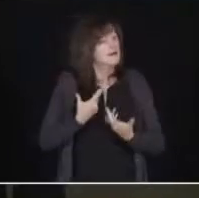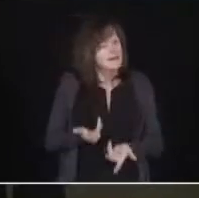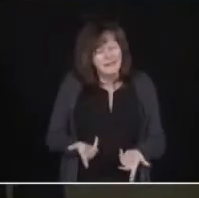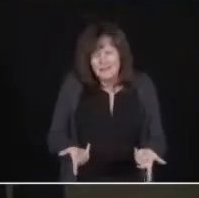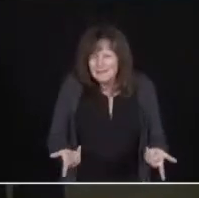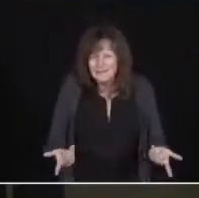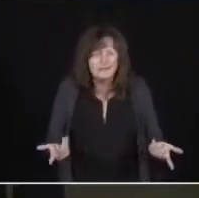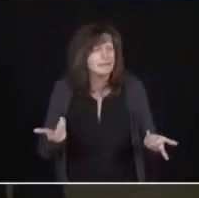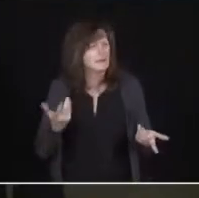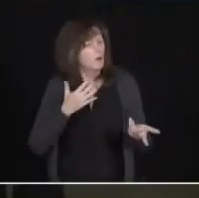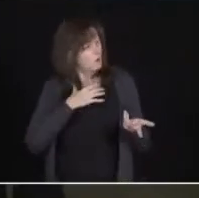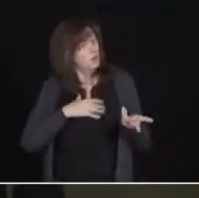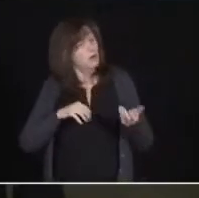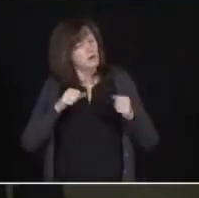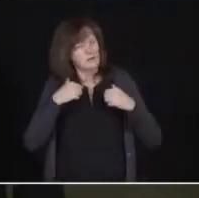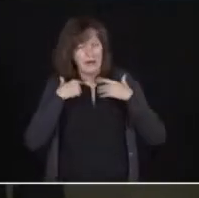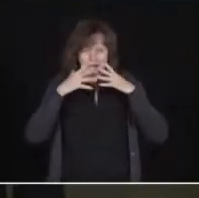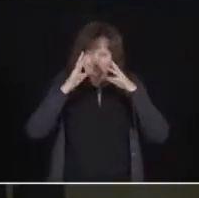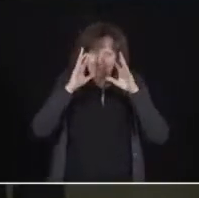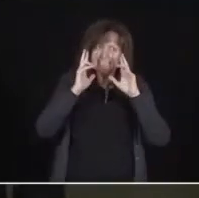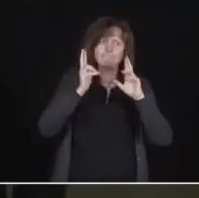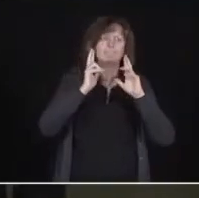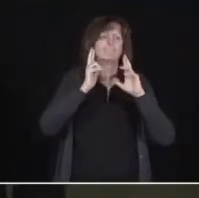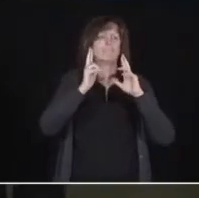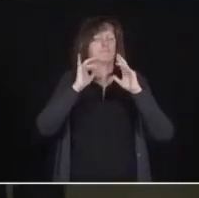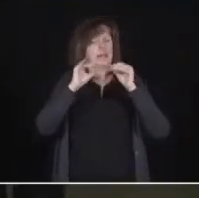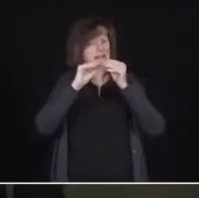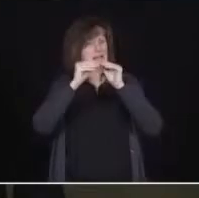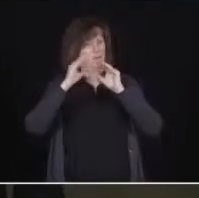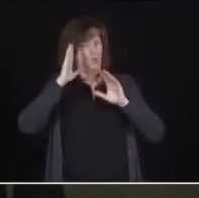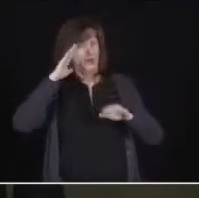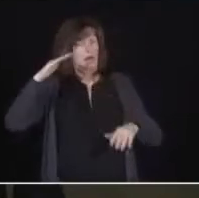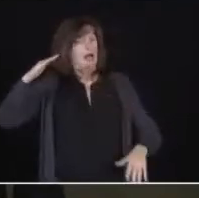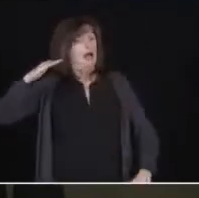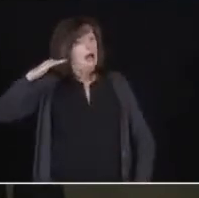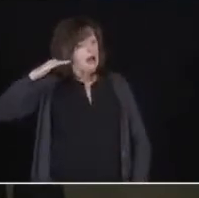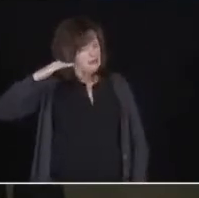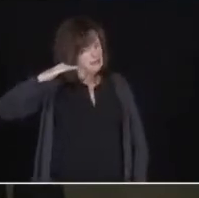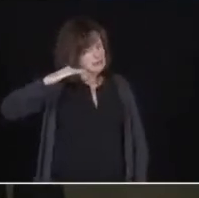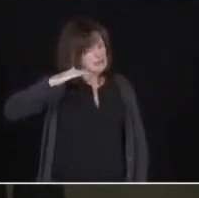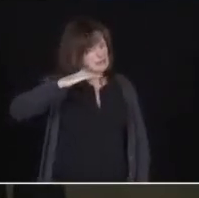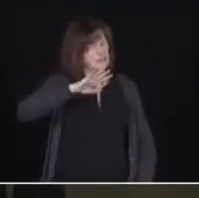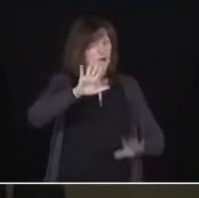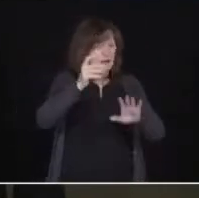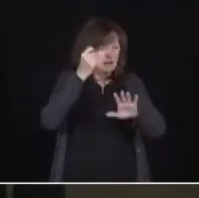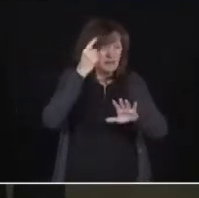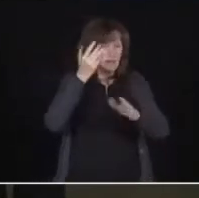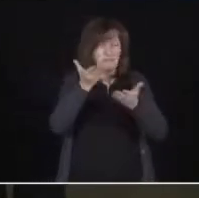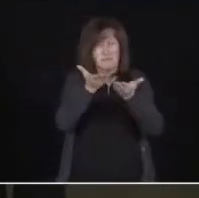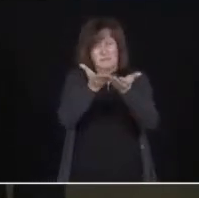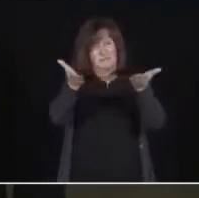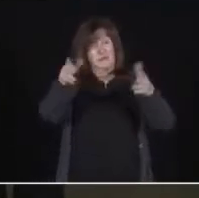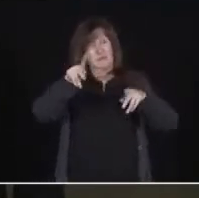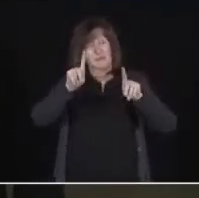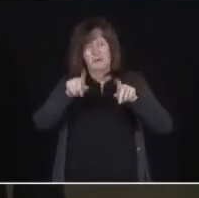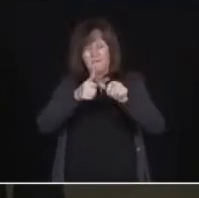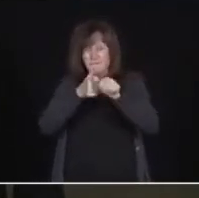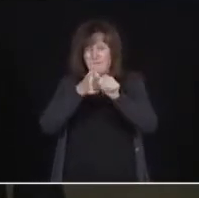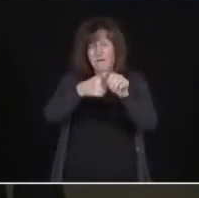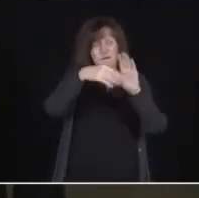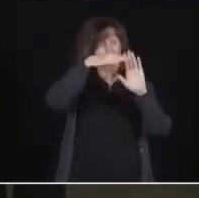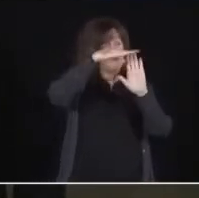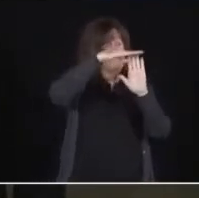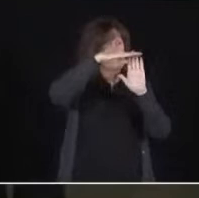hope, that we can bring these numbers down, but people have to follow the guidelines. That's the best way to do it.